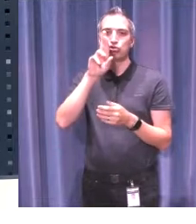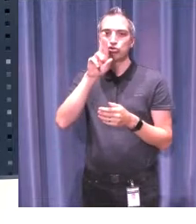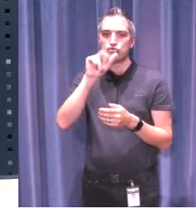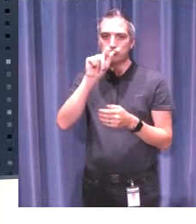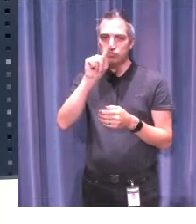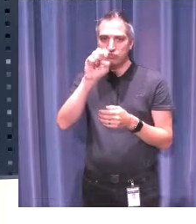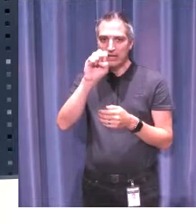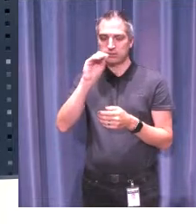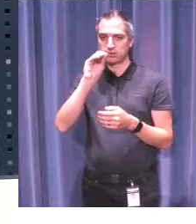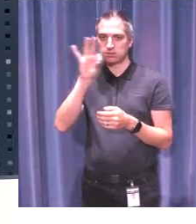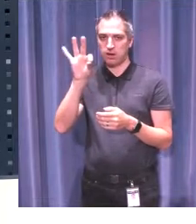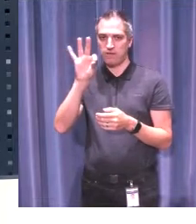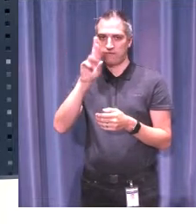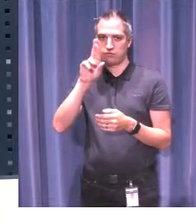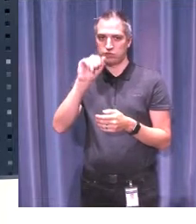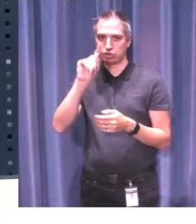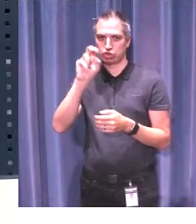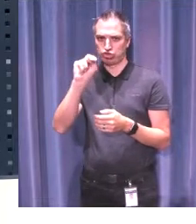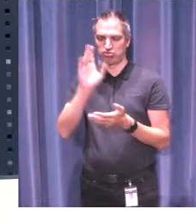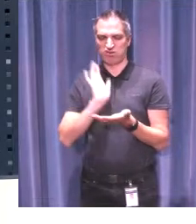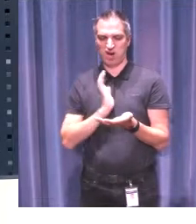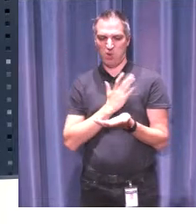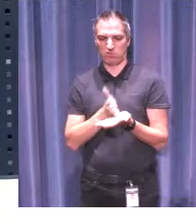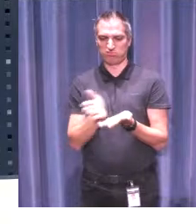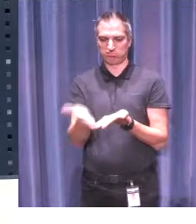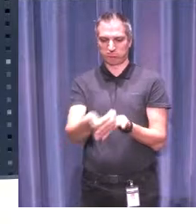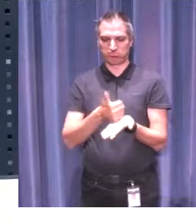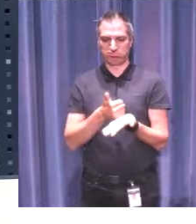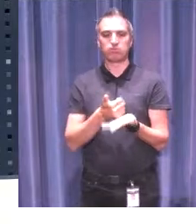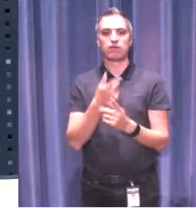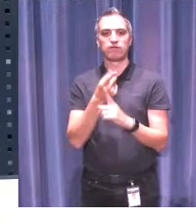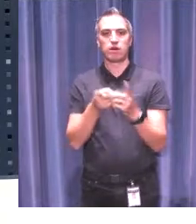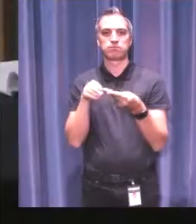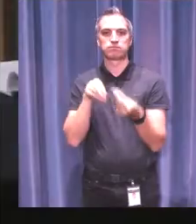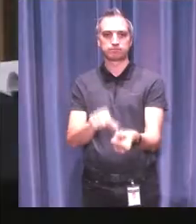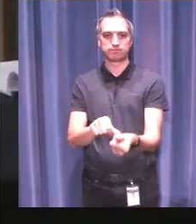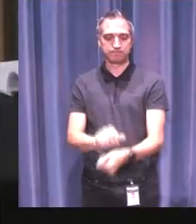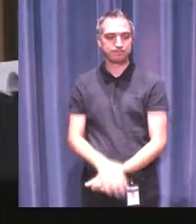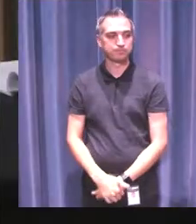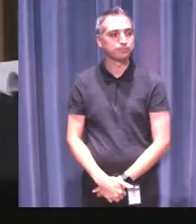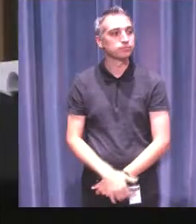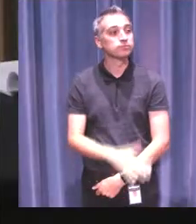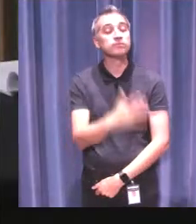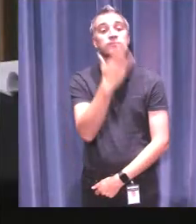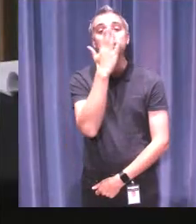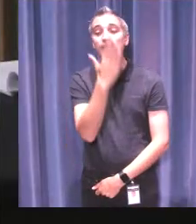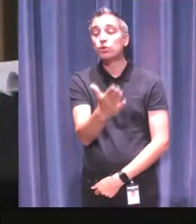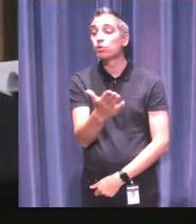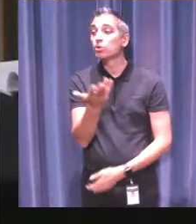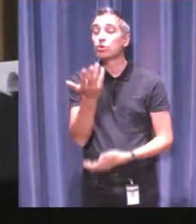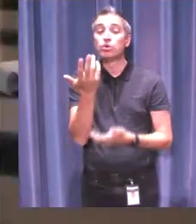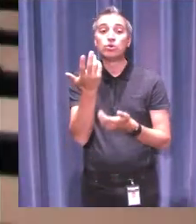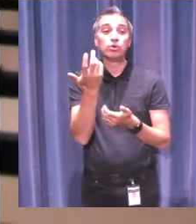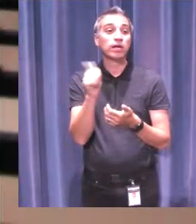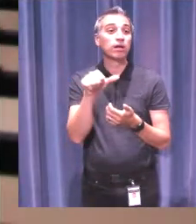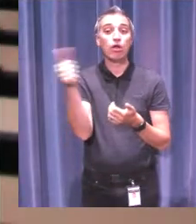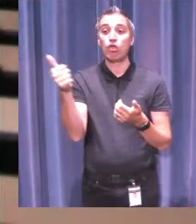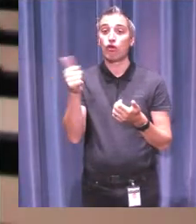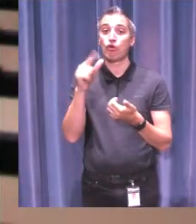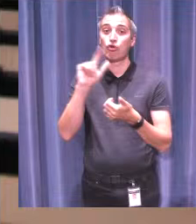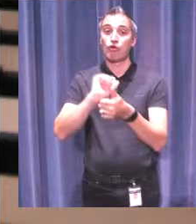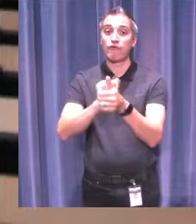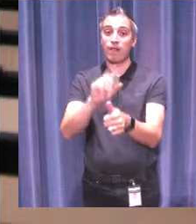decision, and is it going to create value. Thank you. Does anyone else have a follow-up question?